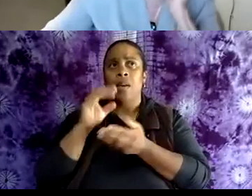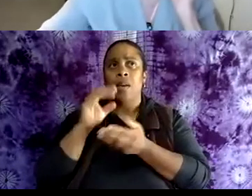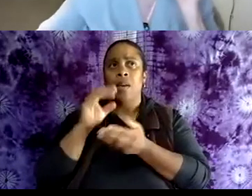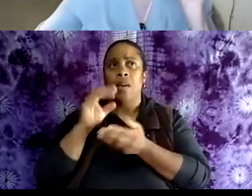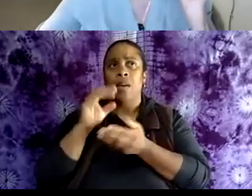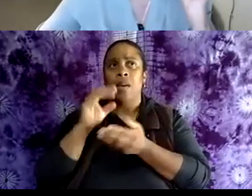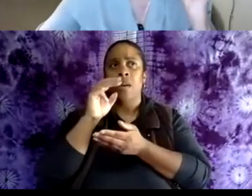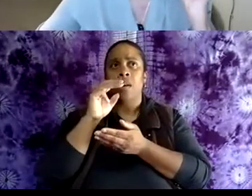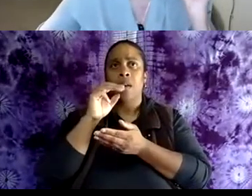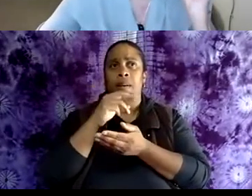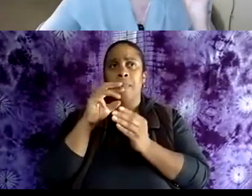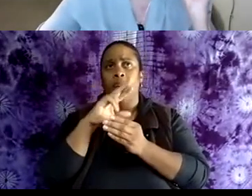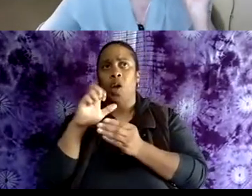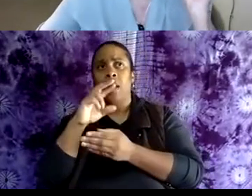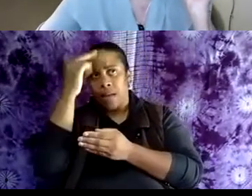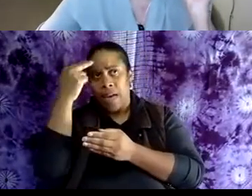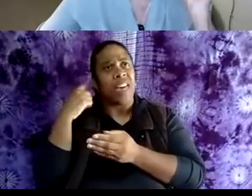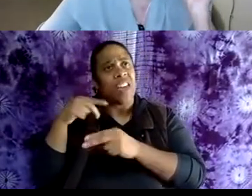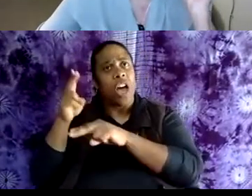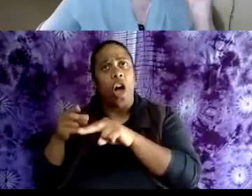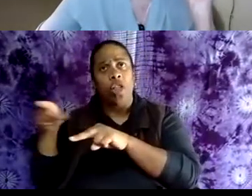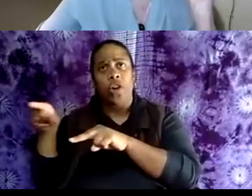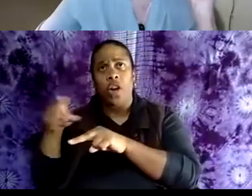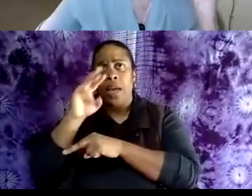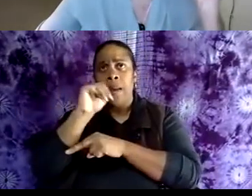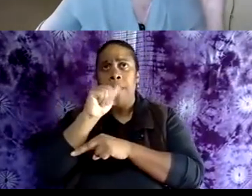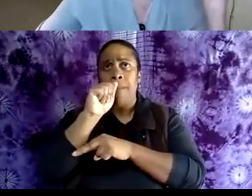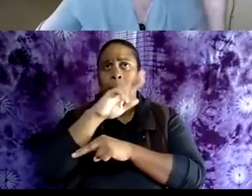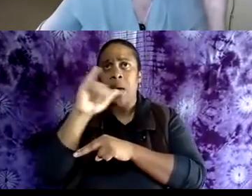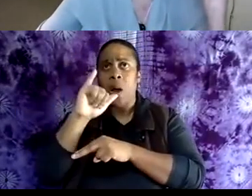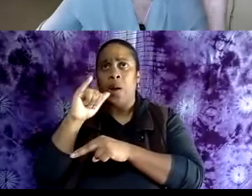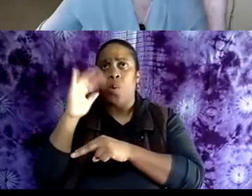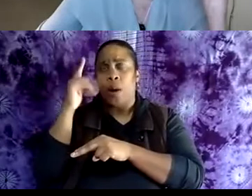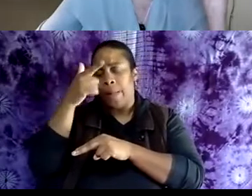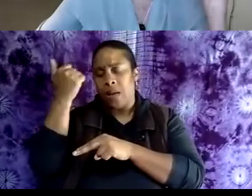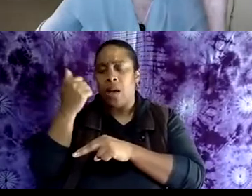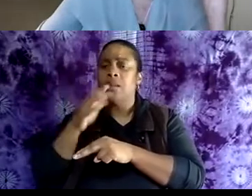I had called her Mary, but just because of the Mother Mary.